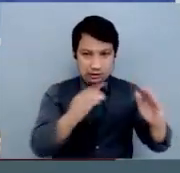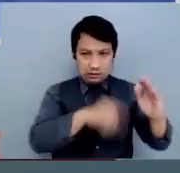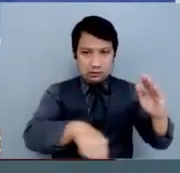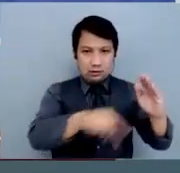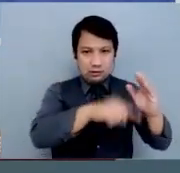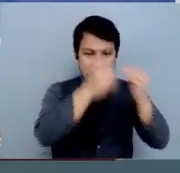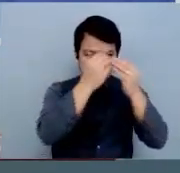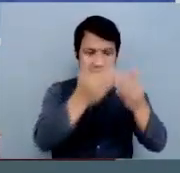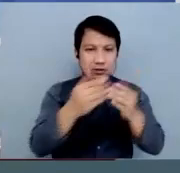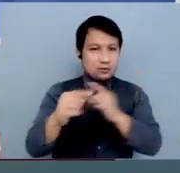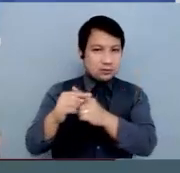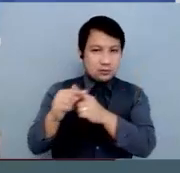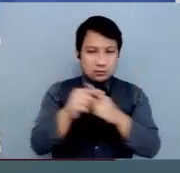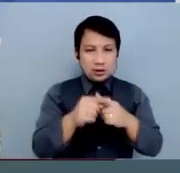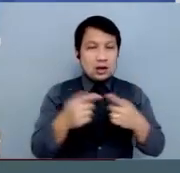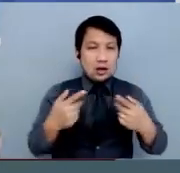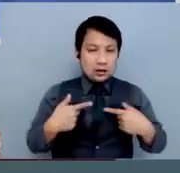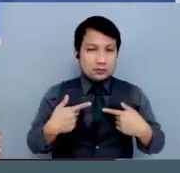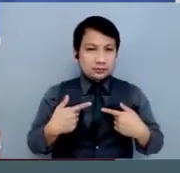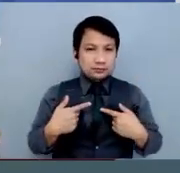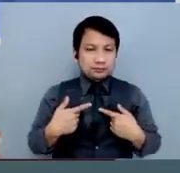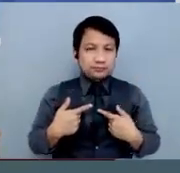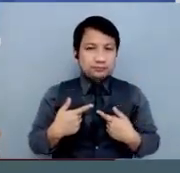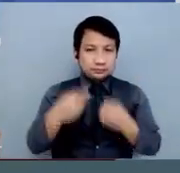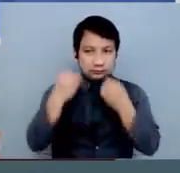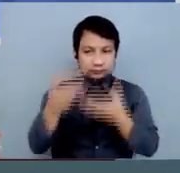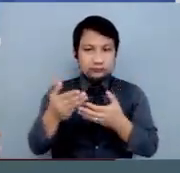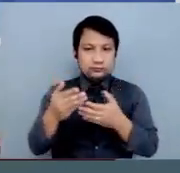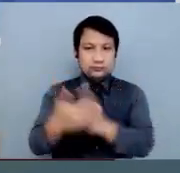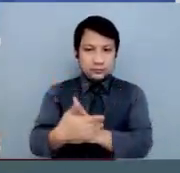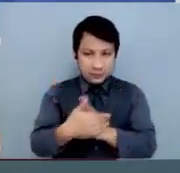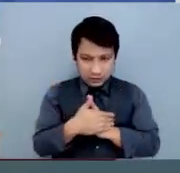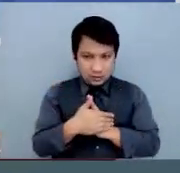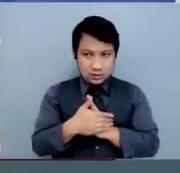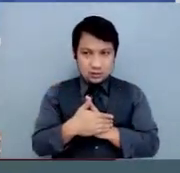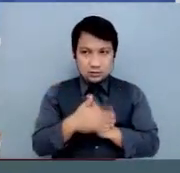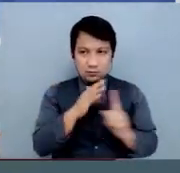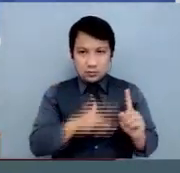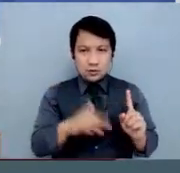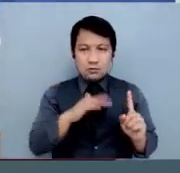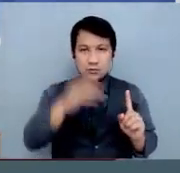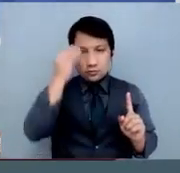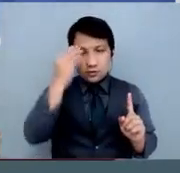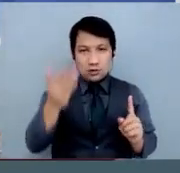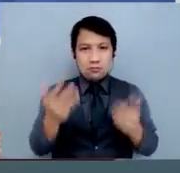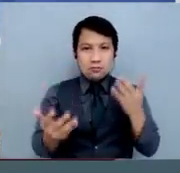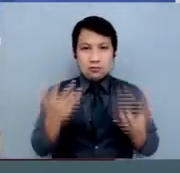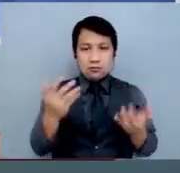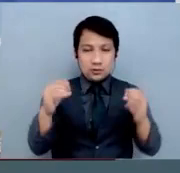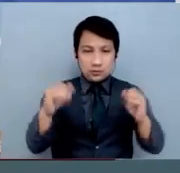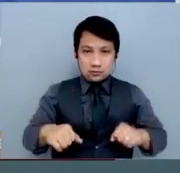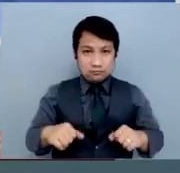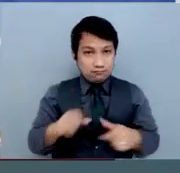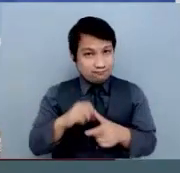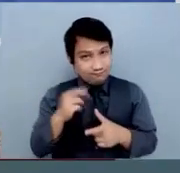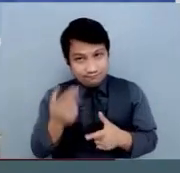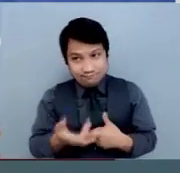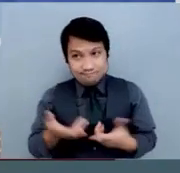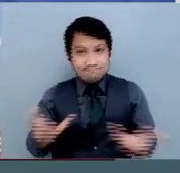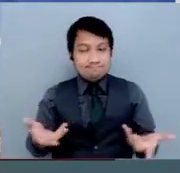na meron kang symptoms to also do the quarantine and observe. No? Kasi at this point in time, whether